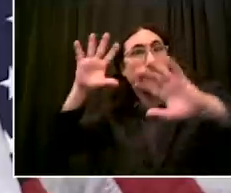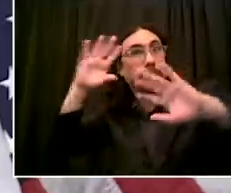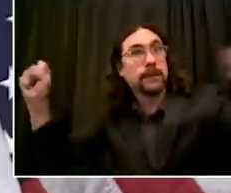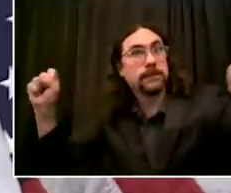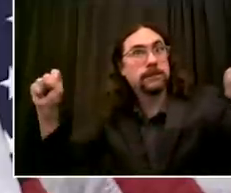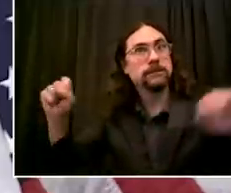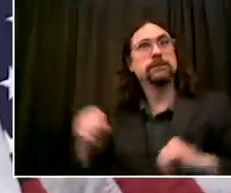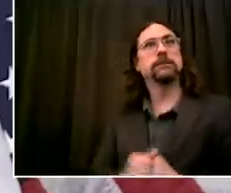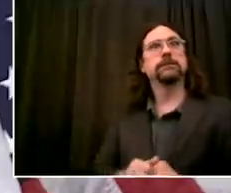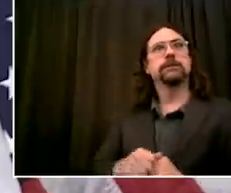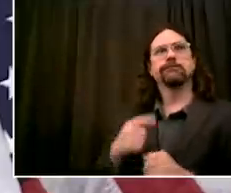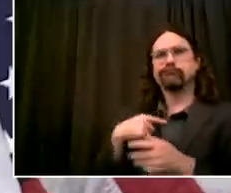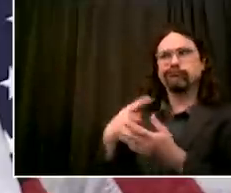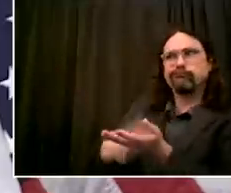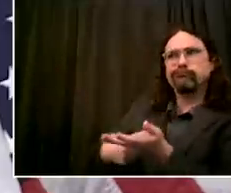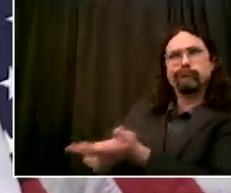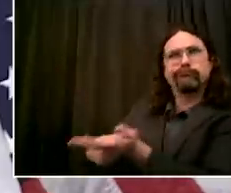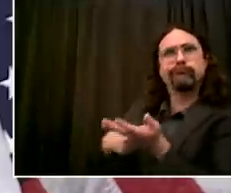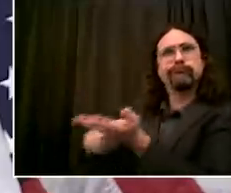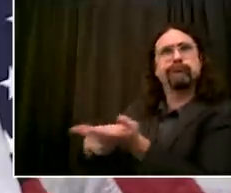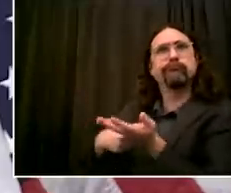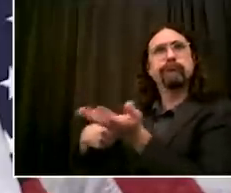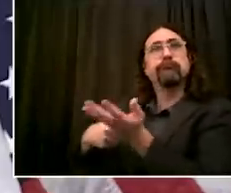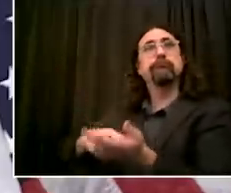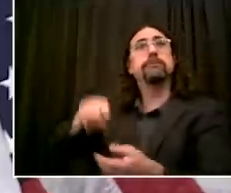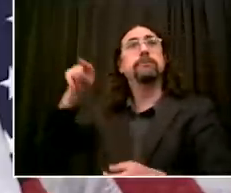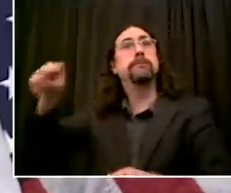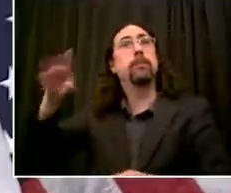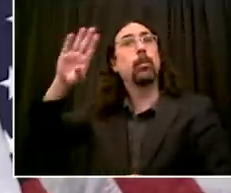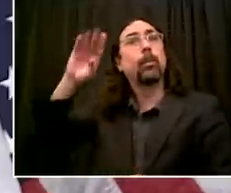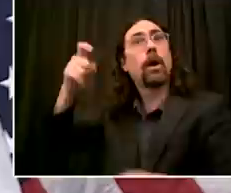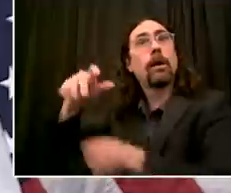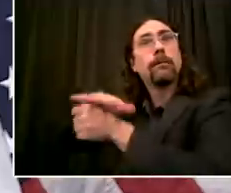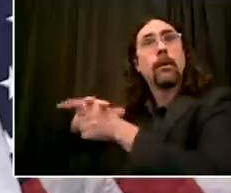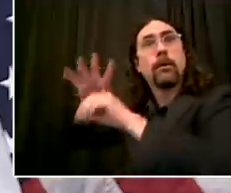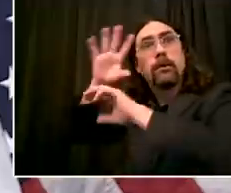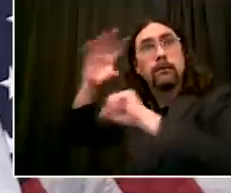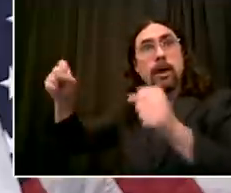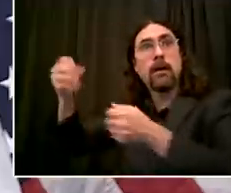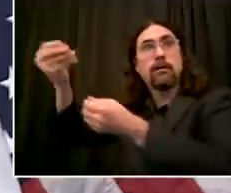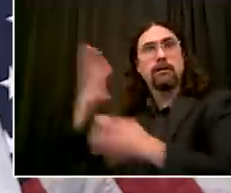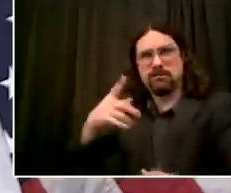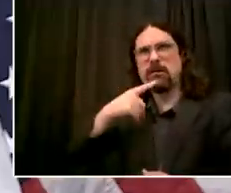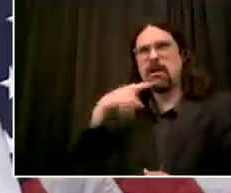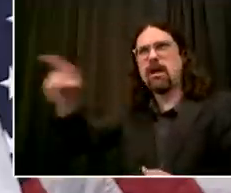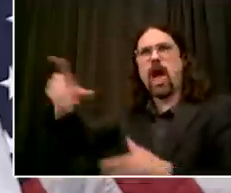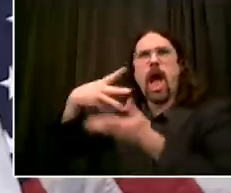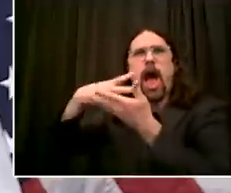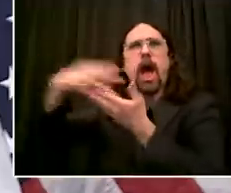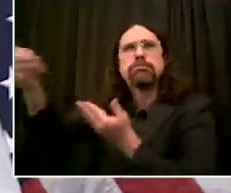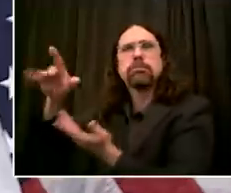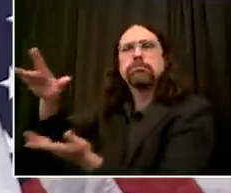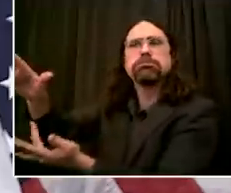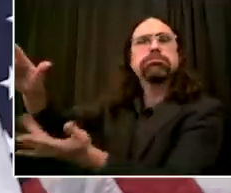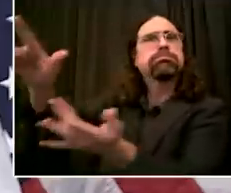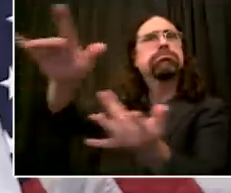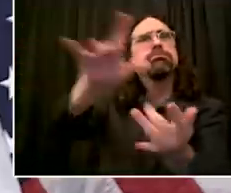occurred. And we were talking about it, and he said, I at least want you to know, even though we had a tough